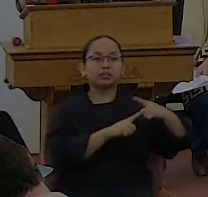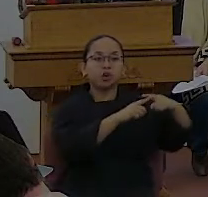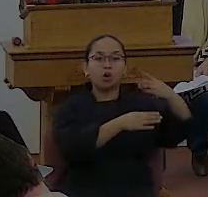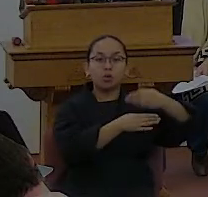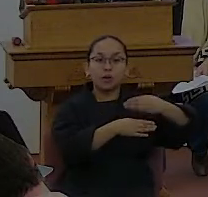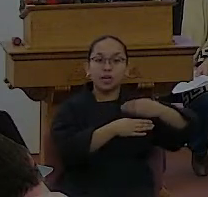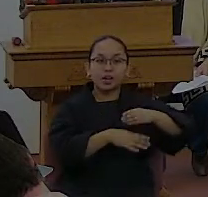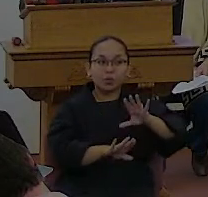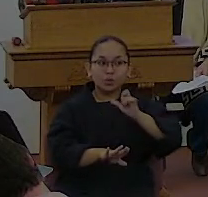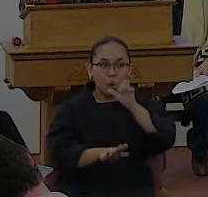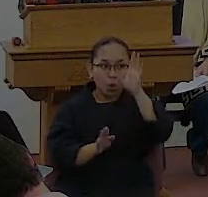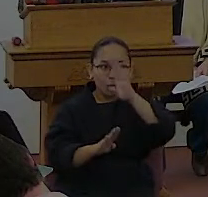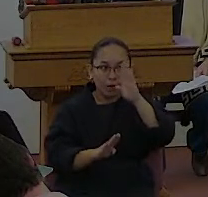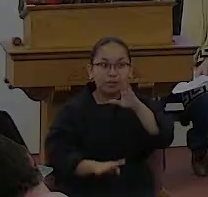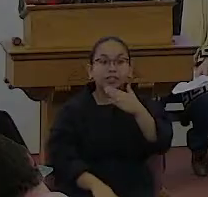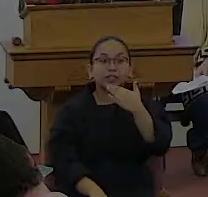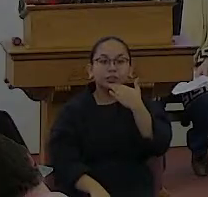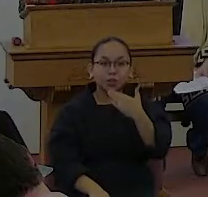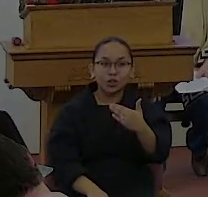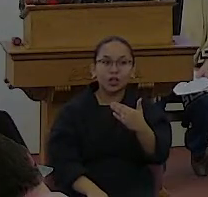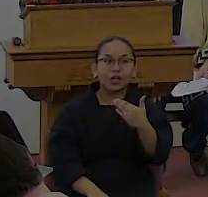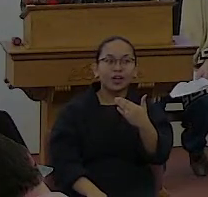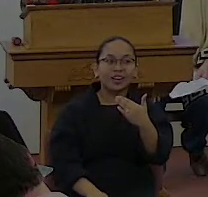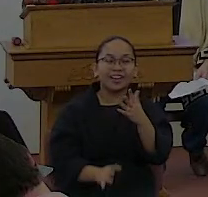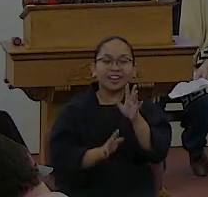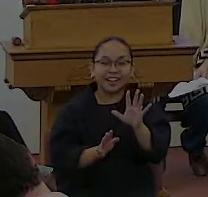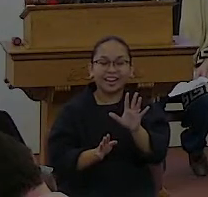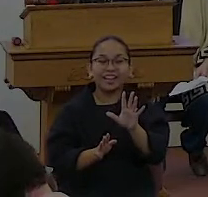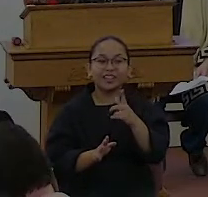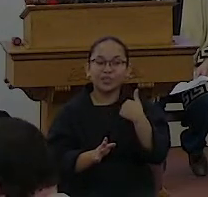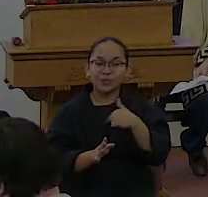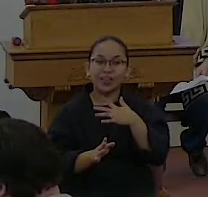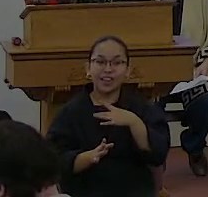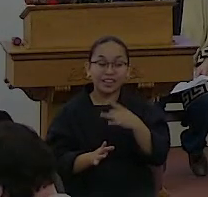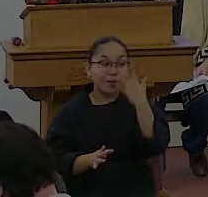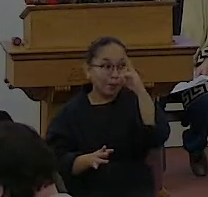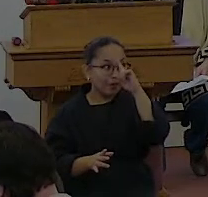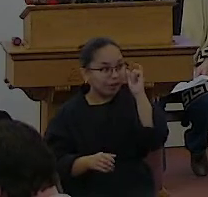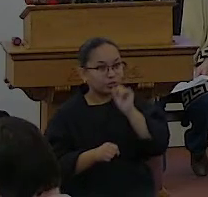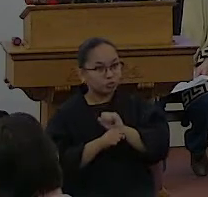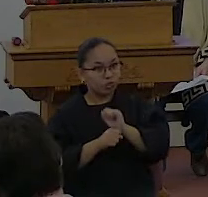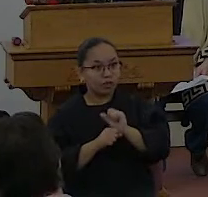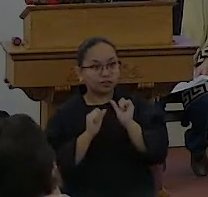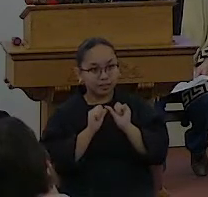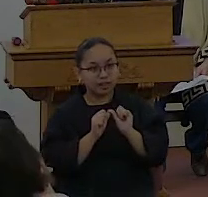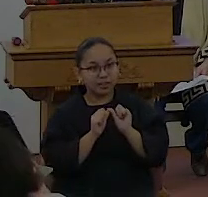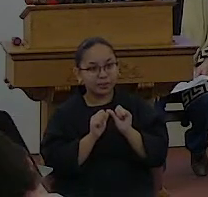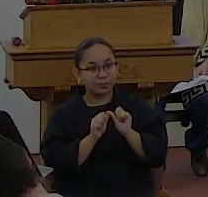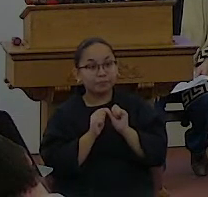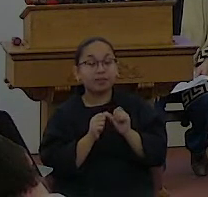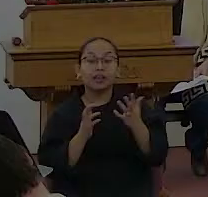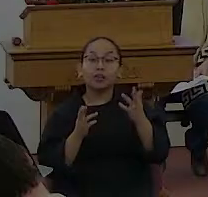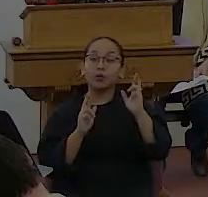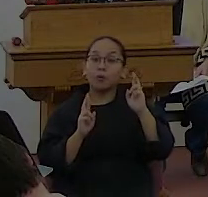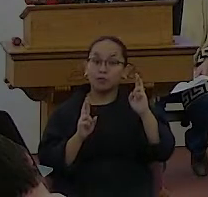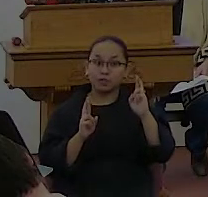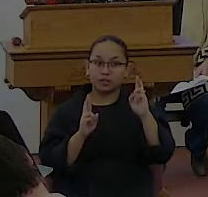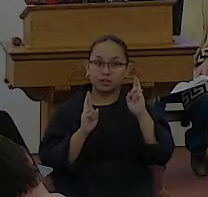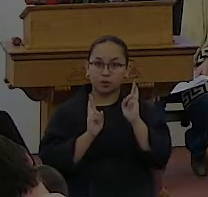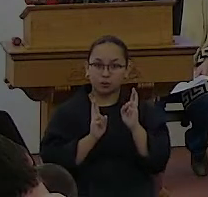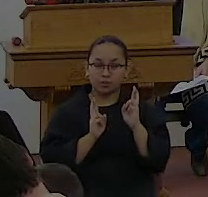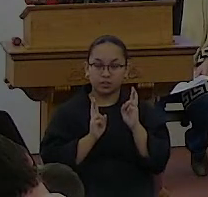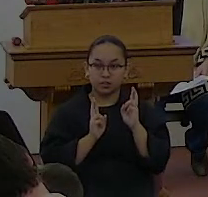good sign. We like this because that means that work is continuing. And hopefully, I'm looking at Joel